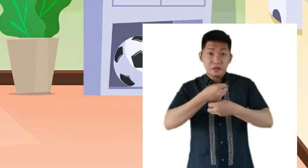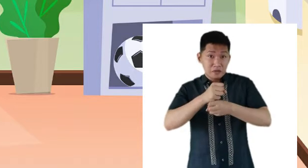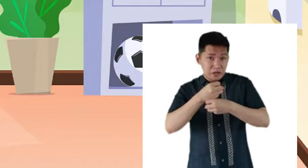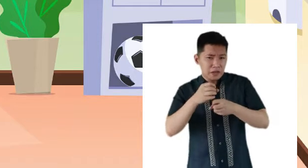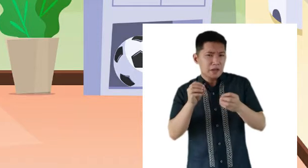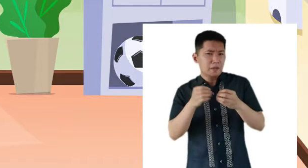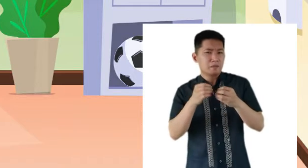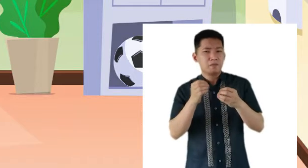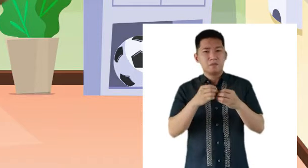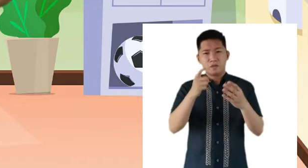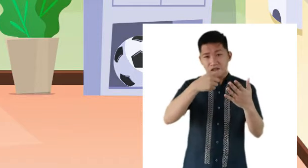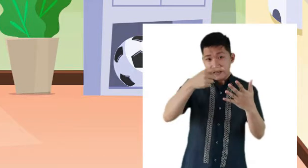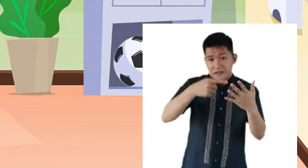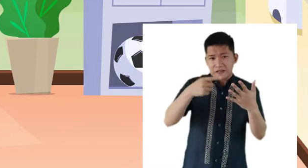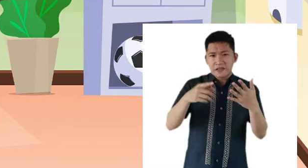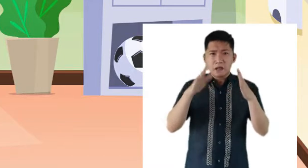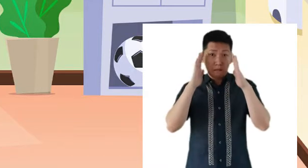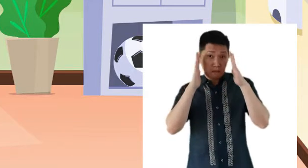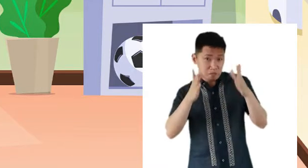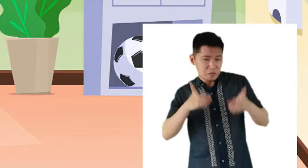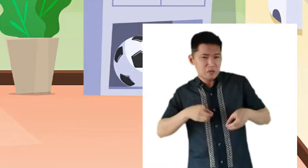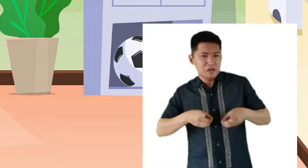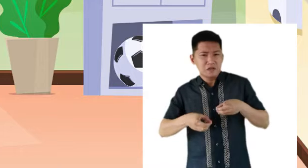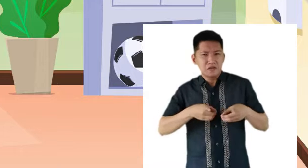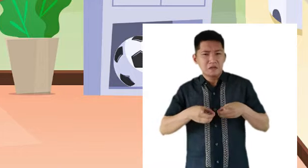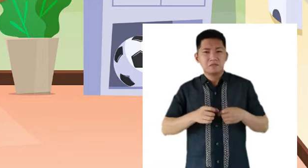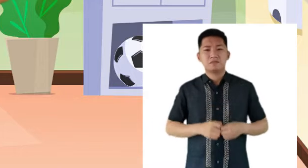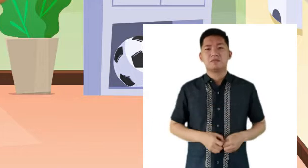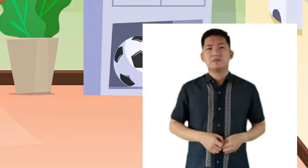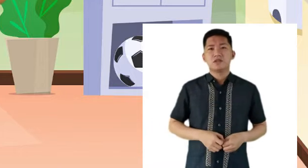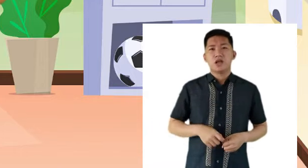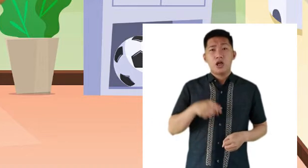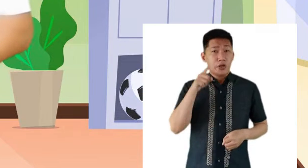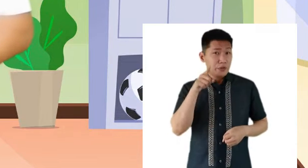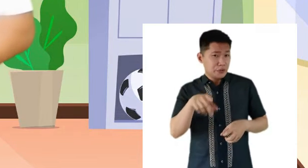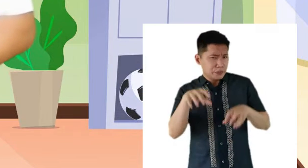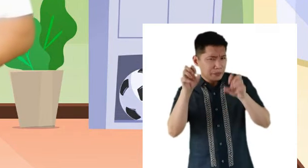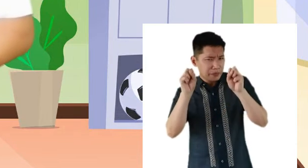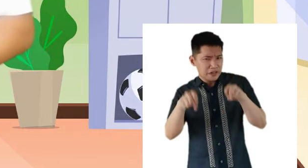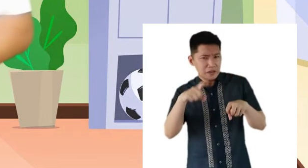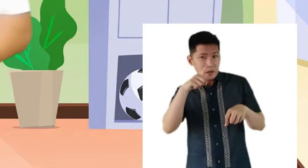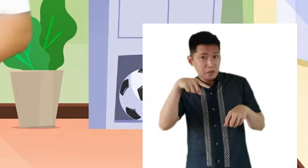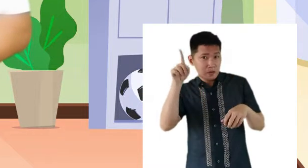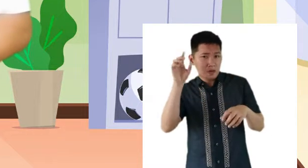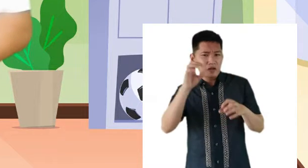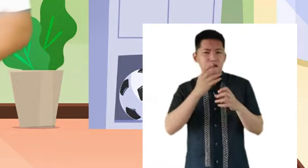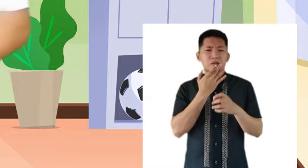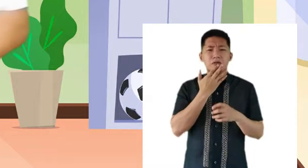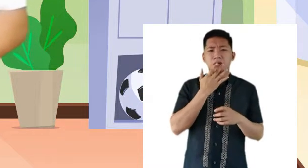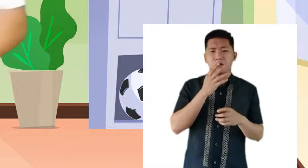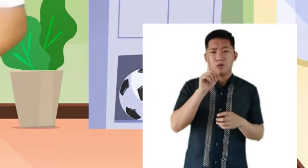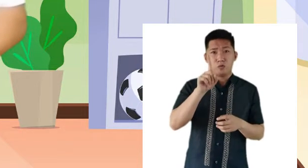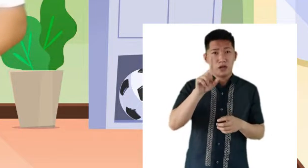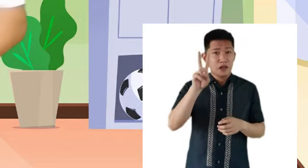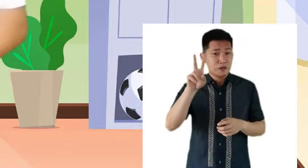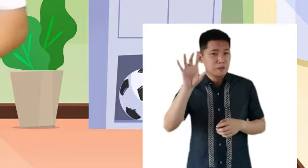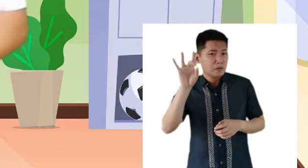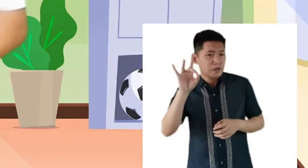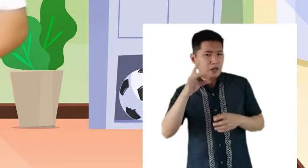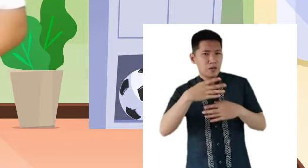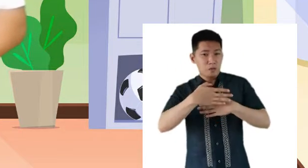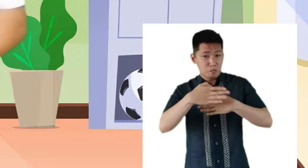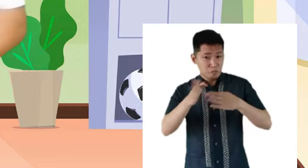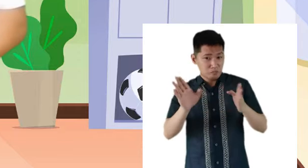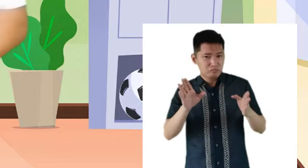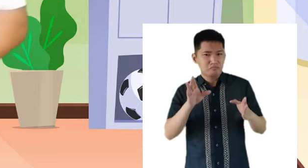colors to create a more detailed and well-focused description. You can check the colors of a 128